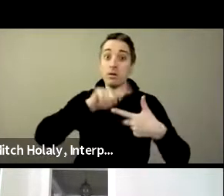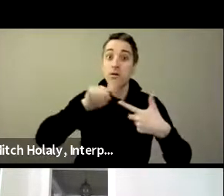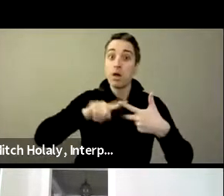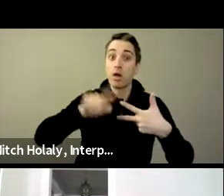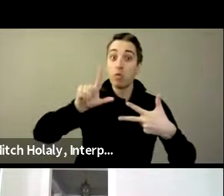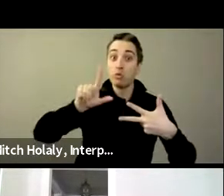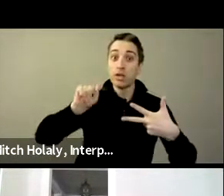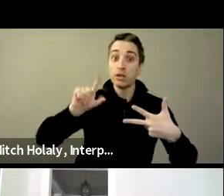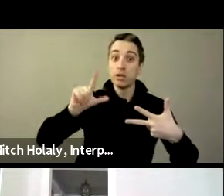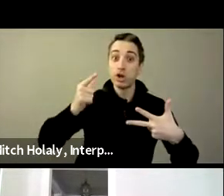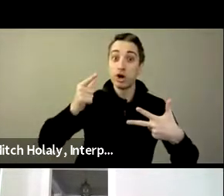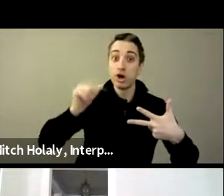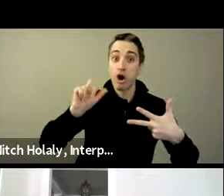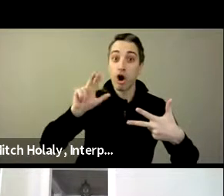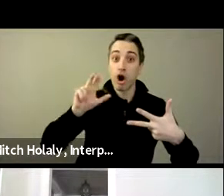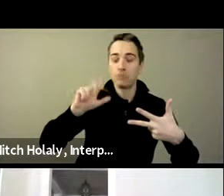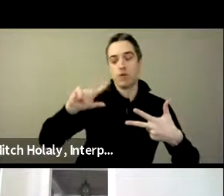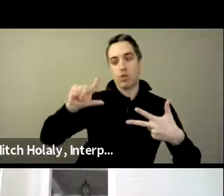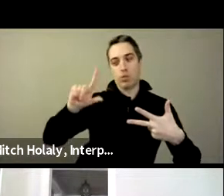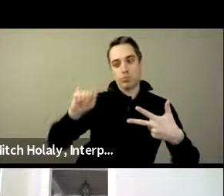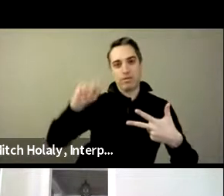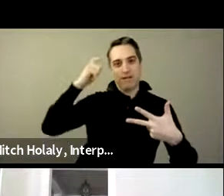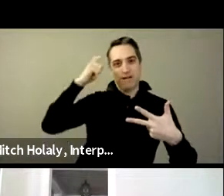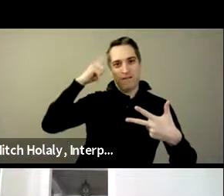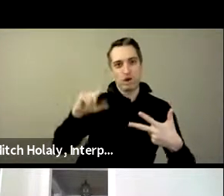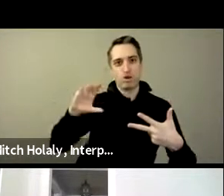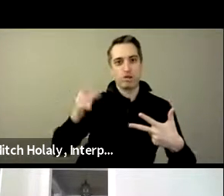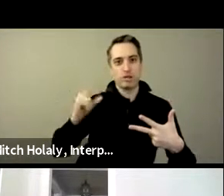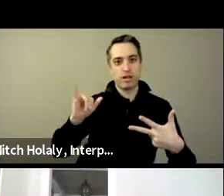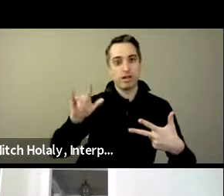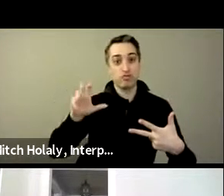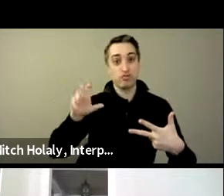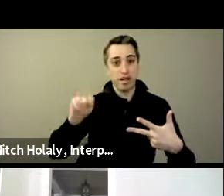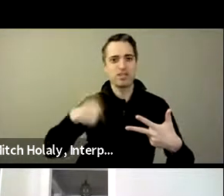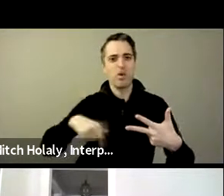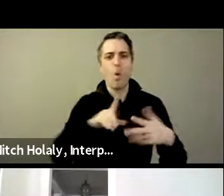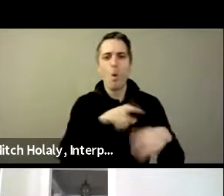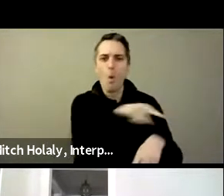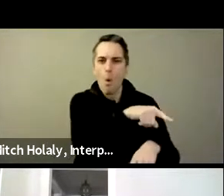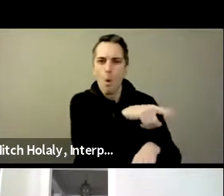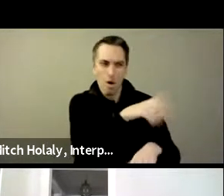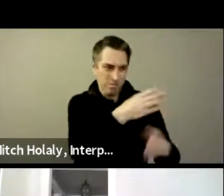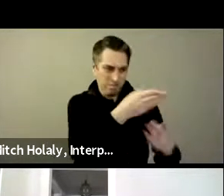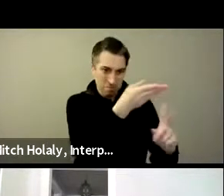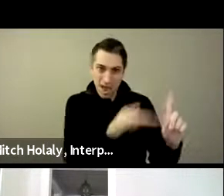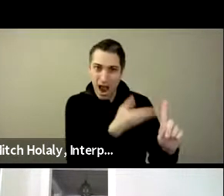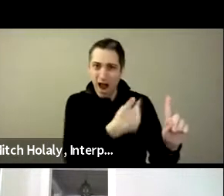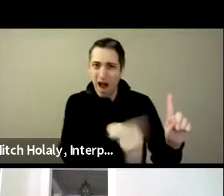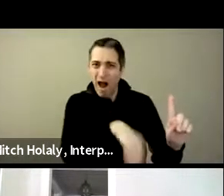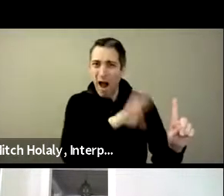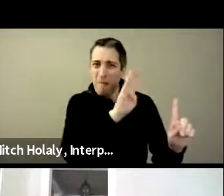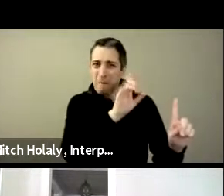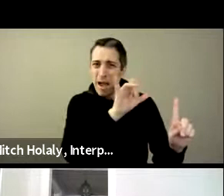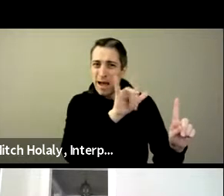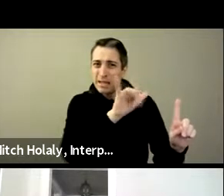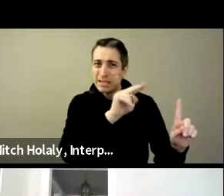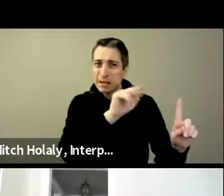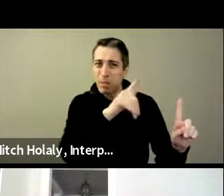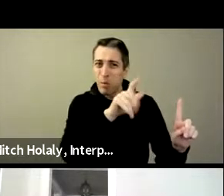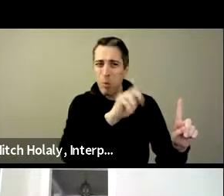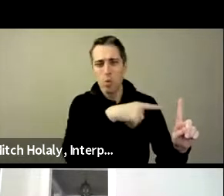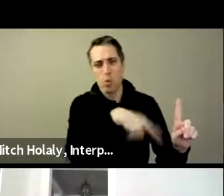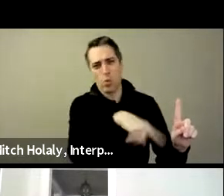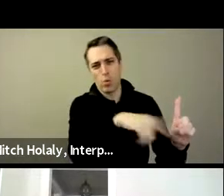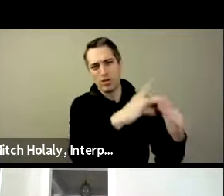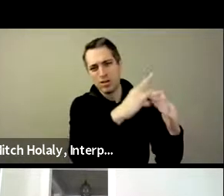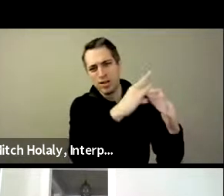II remembers Napoleon as, quote, a pillar in the community, a model public servant who led by example through